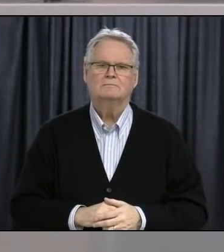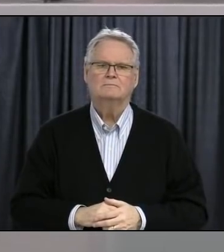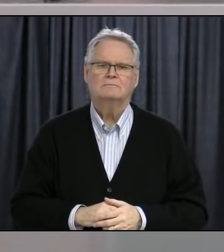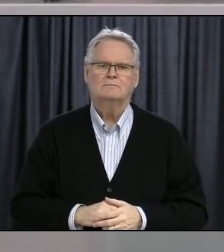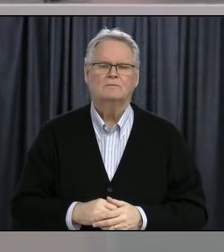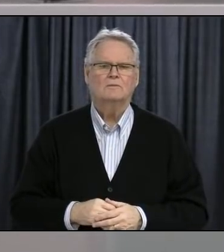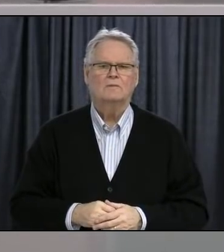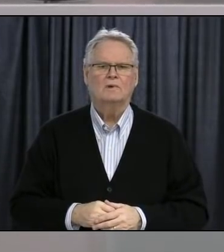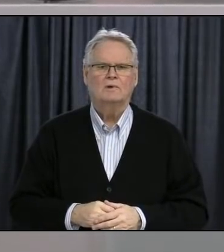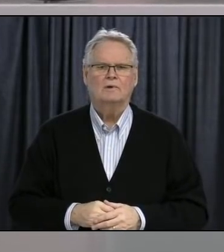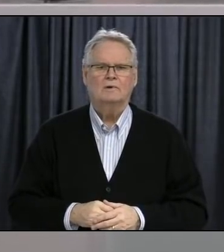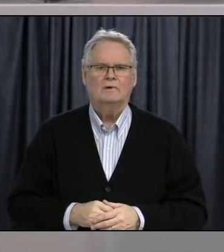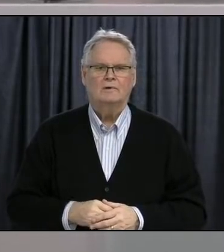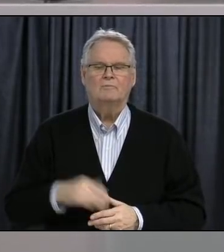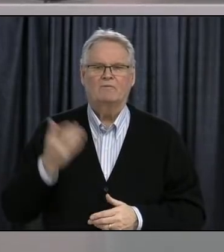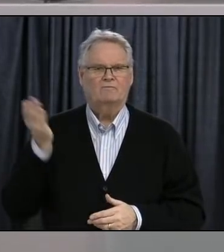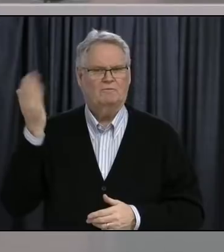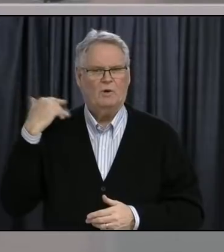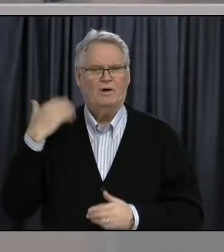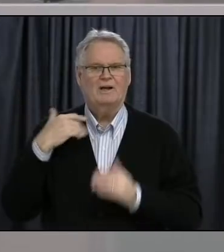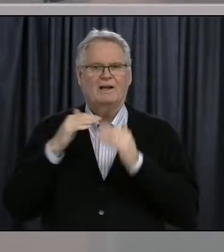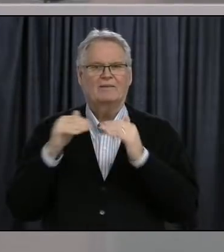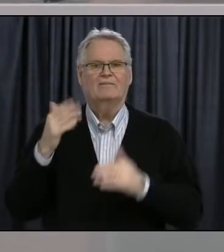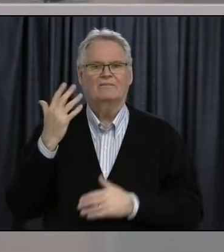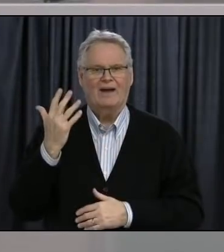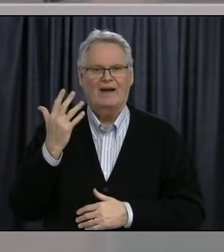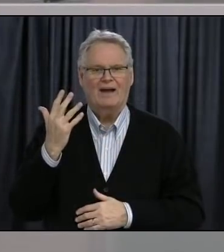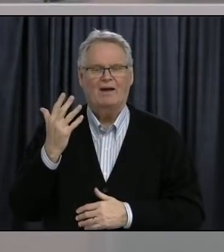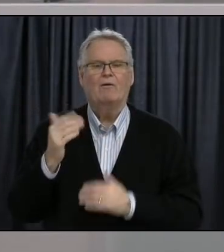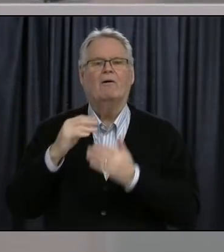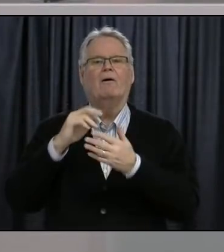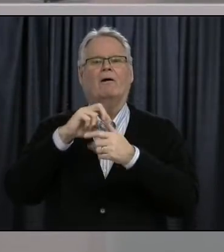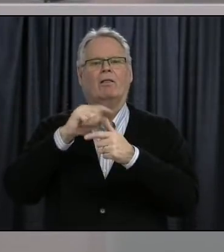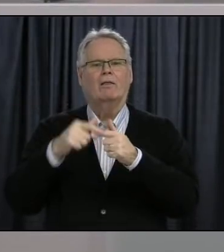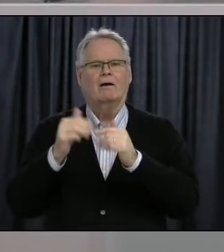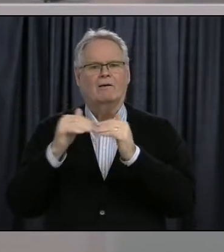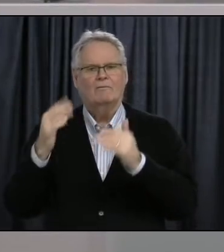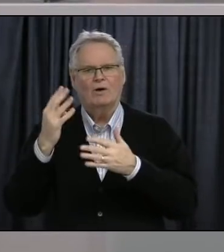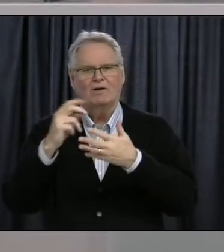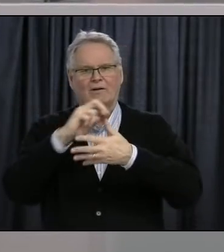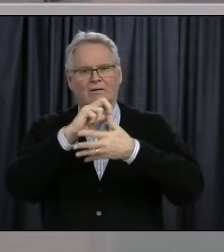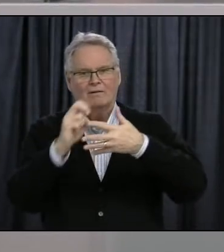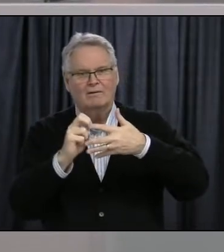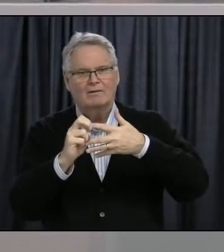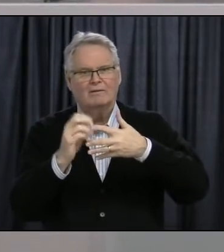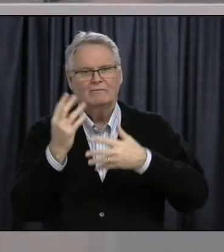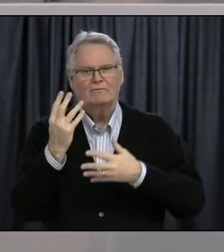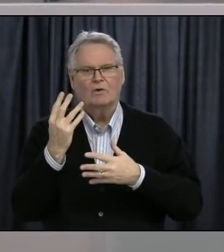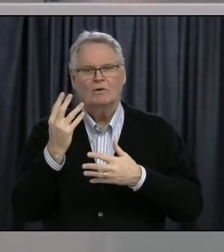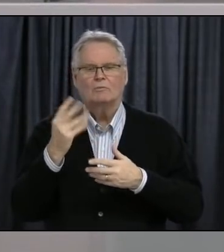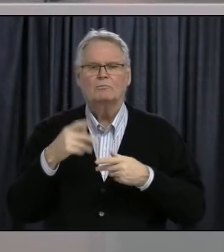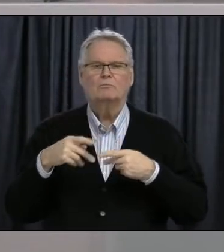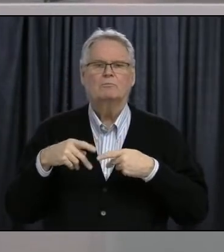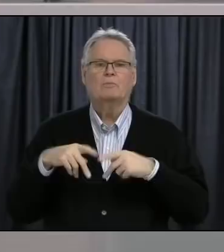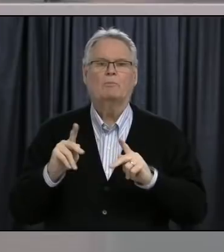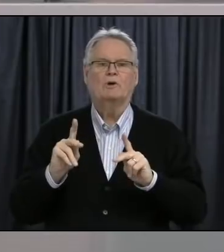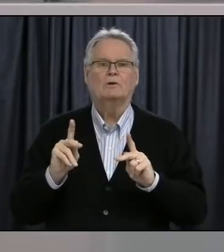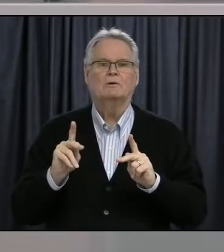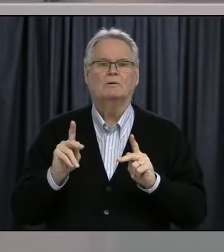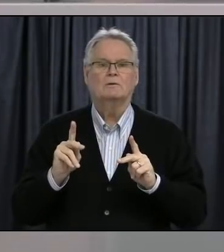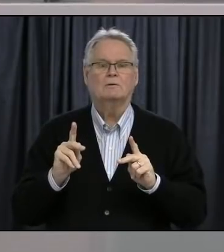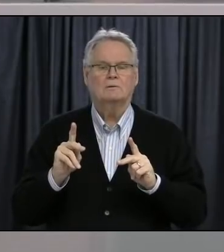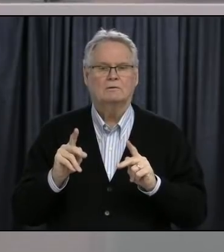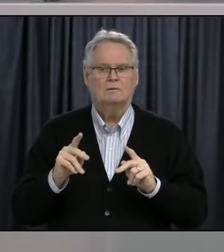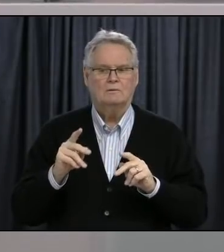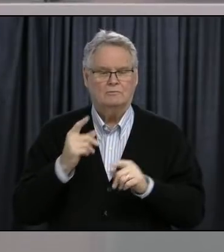levels and we moved into alert level 4, we allowed a double bubble. This time you're saying, yes, you can see a few more people, but only if